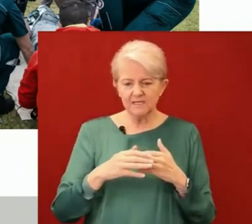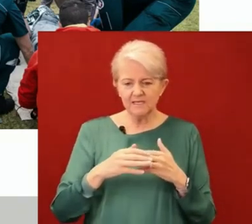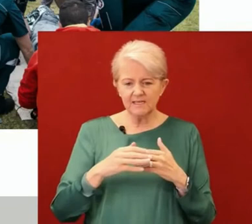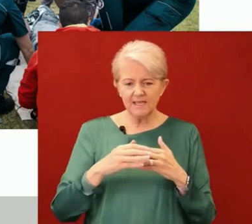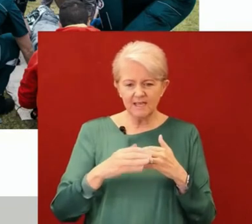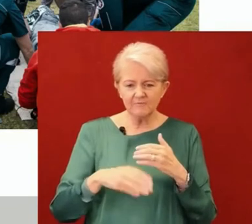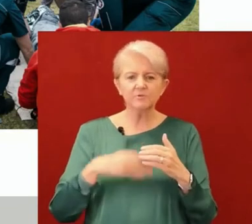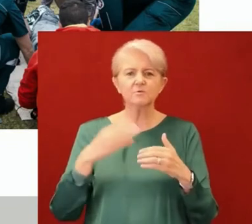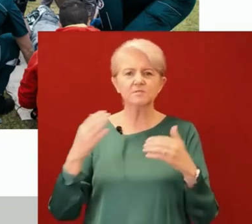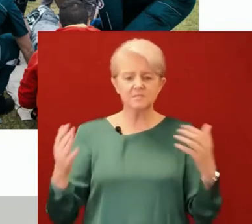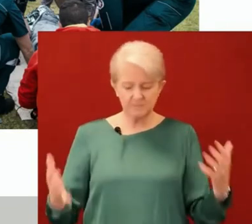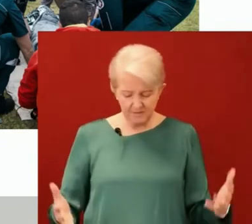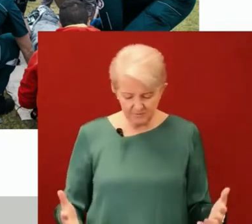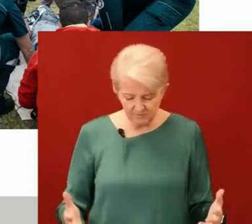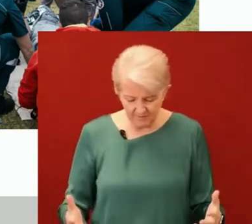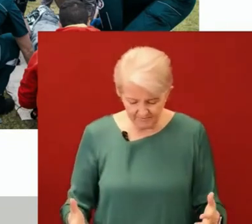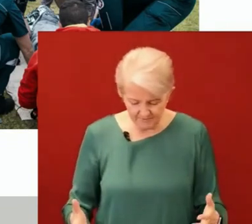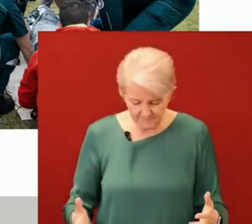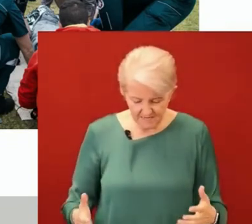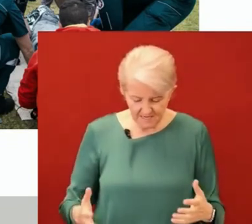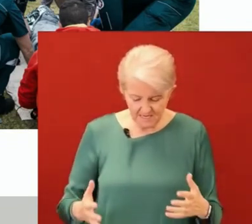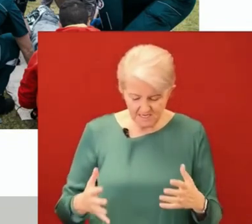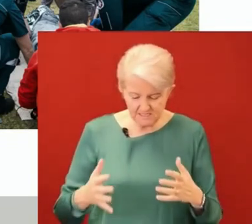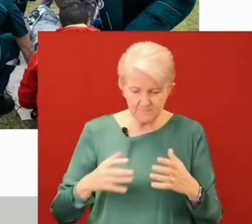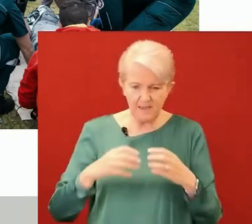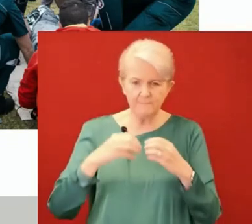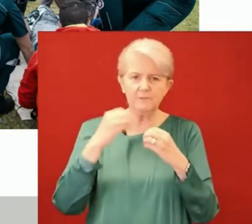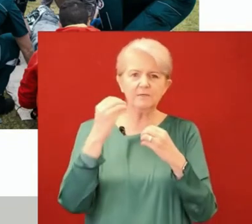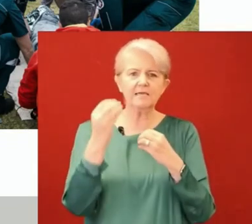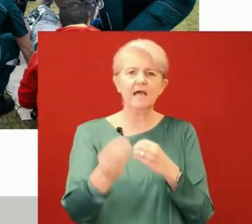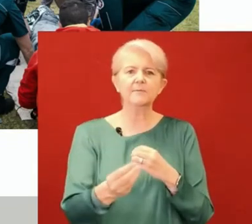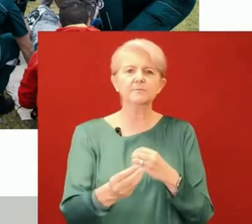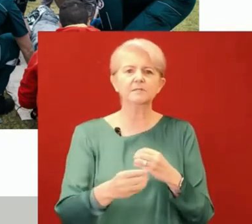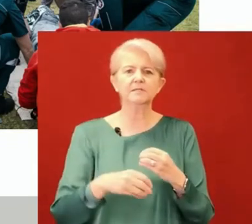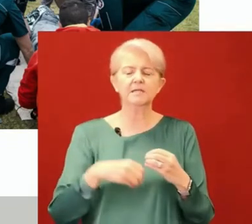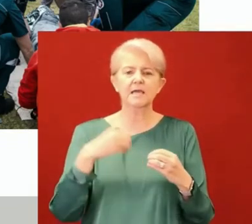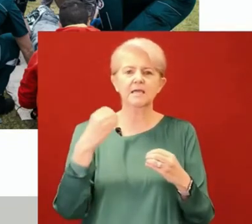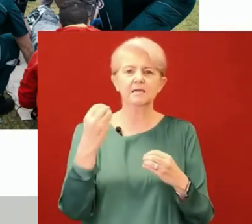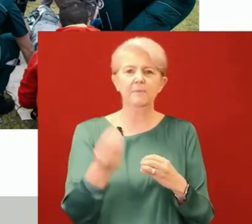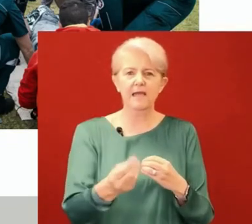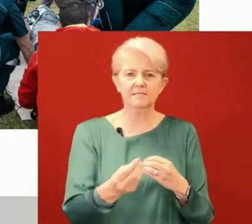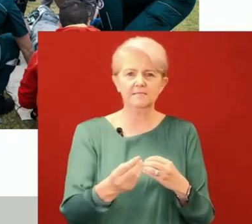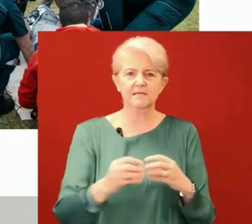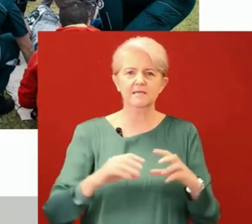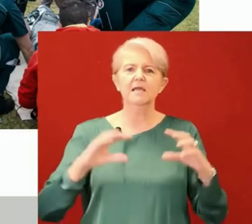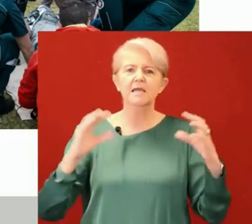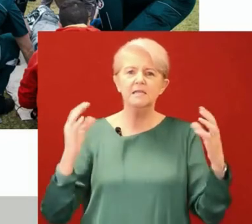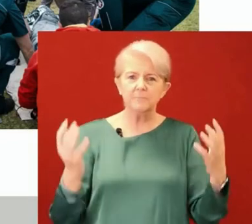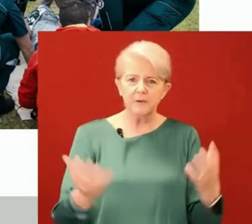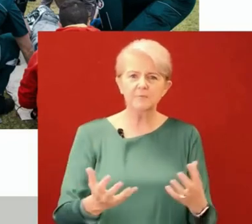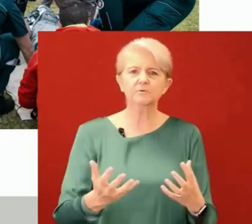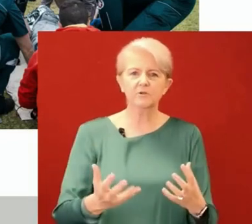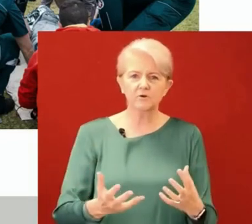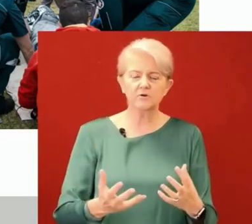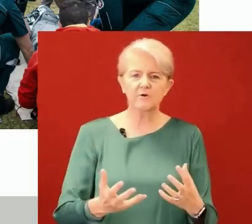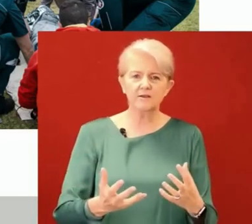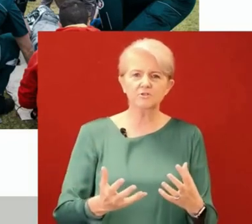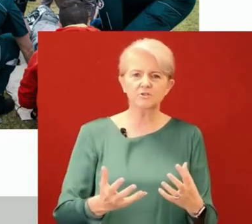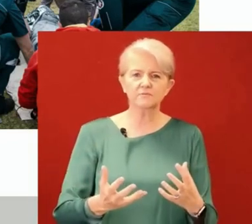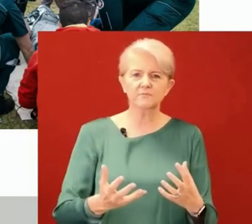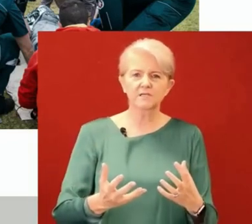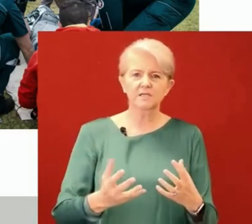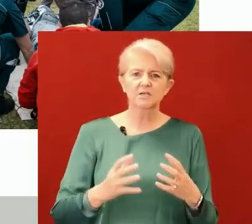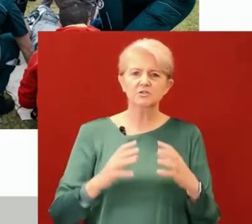a leader influences the people around them. It is about building capability and capacity in the people that are